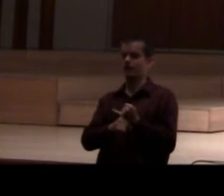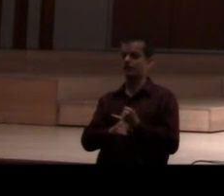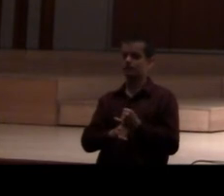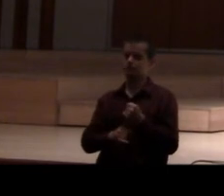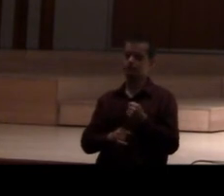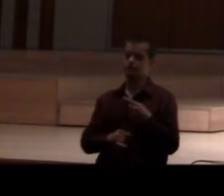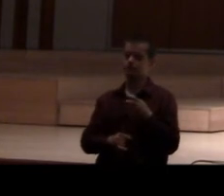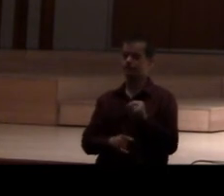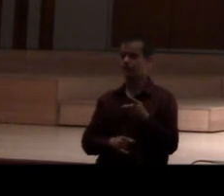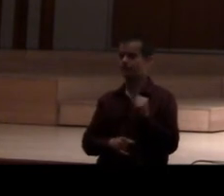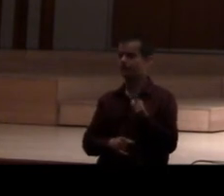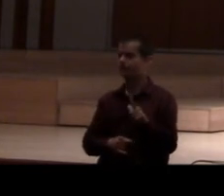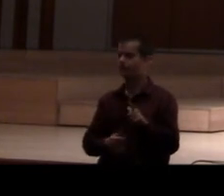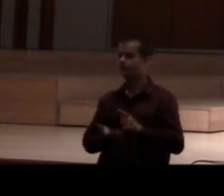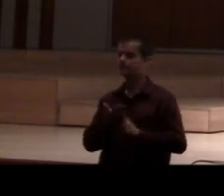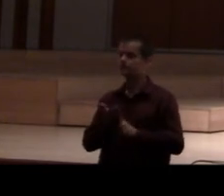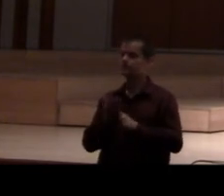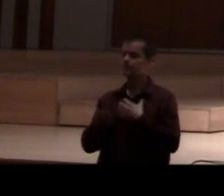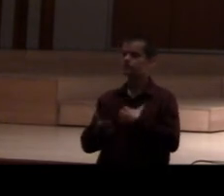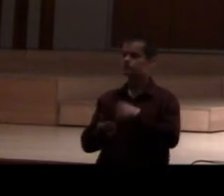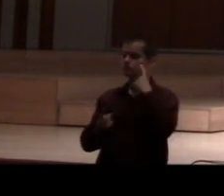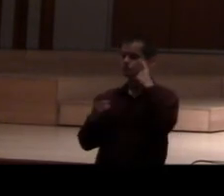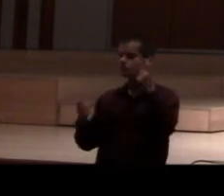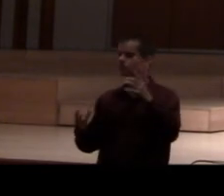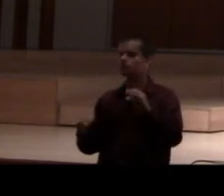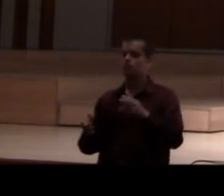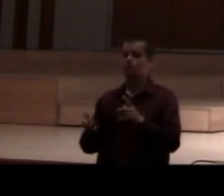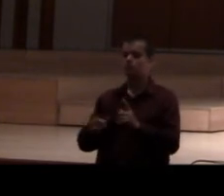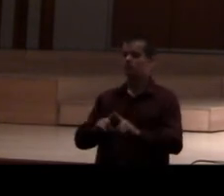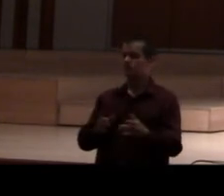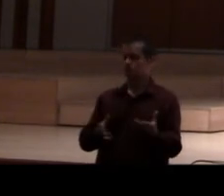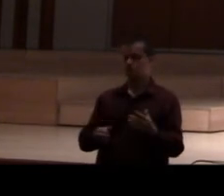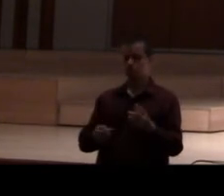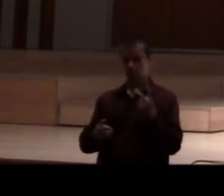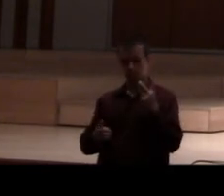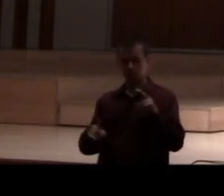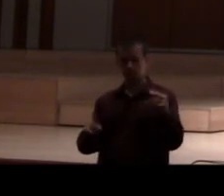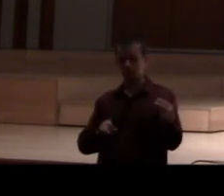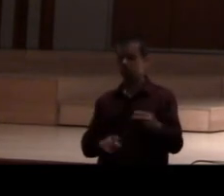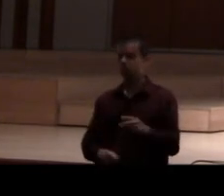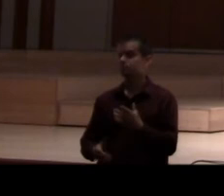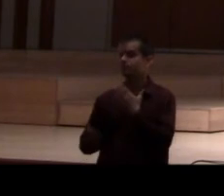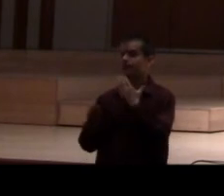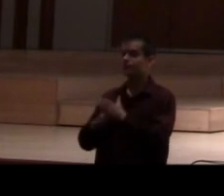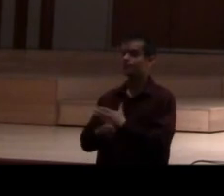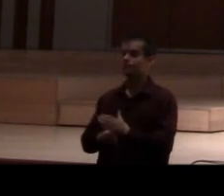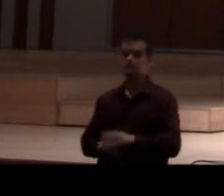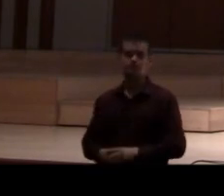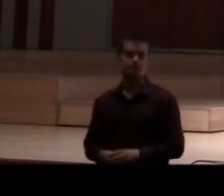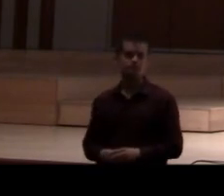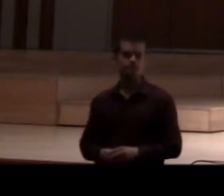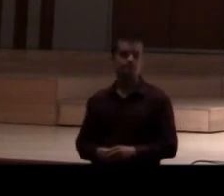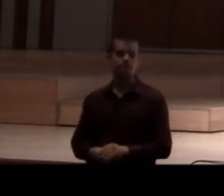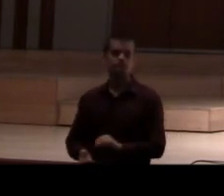pen pals from discussing wishes, dreams. I think that's really an amazing idea. Thank you for sharing. Great.